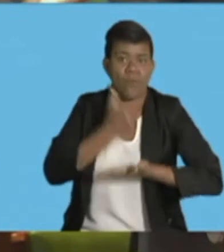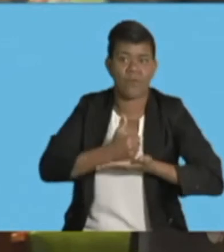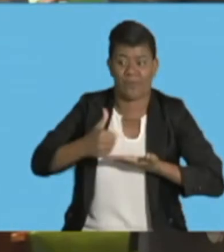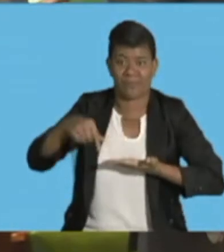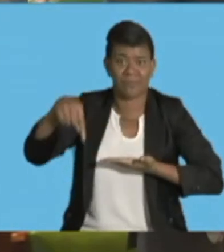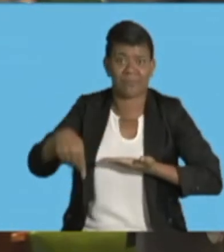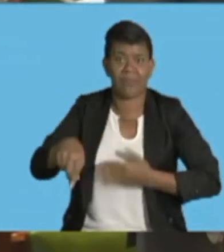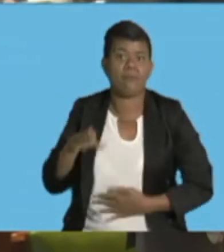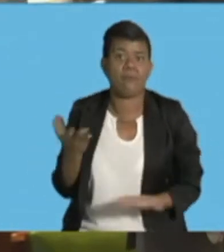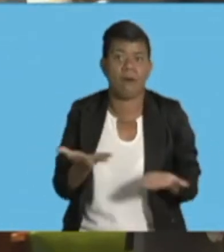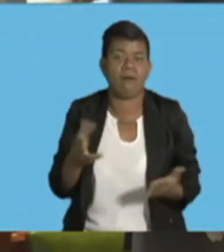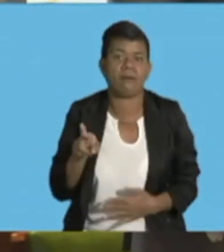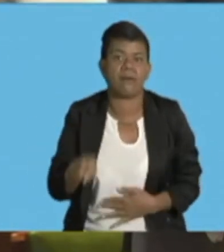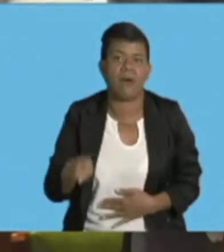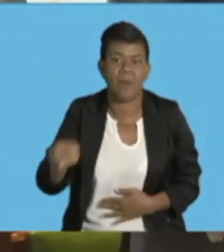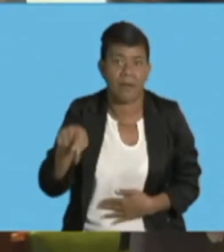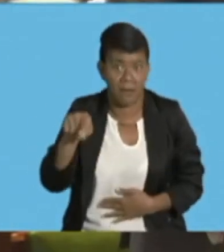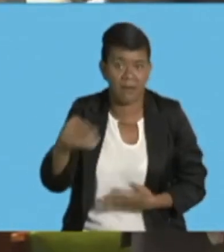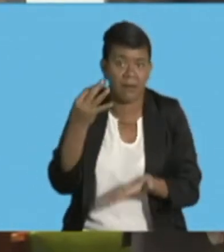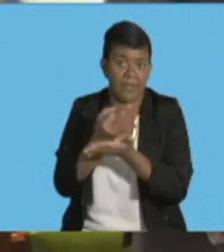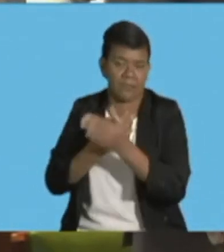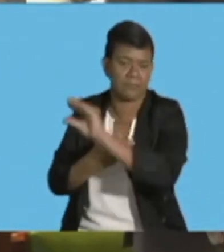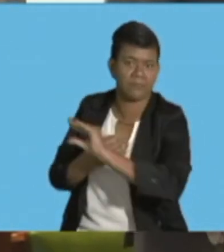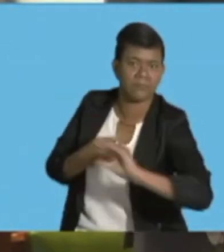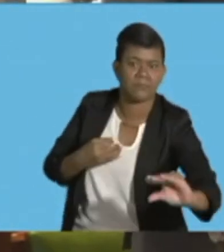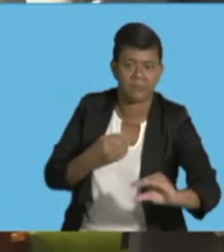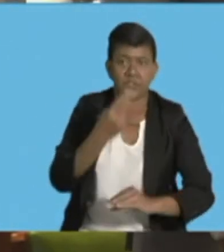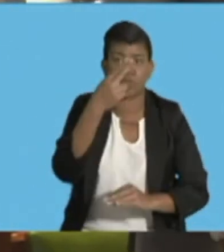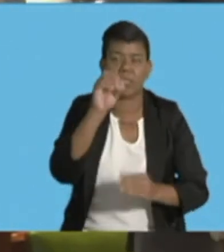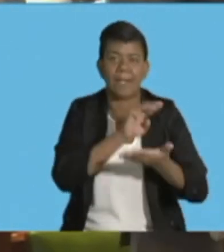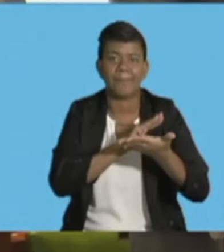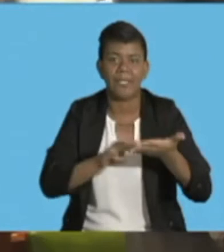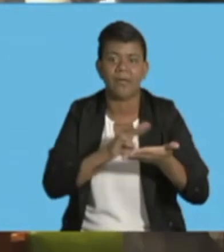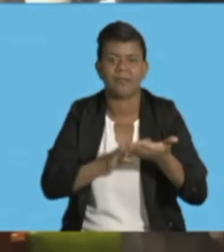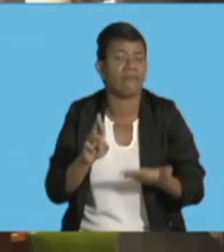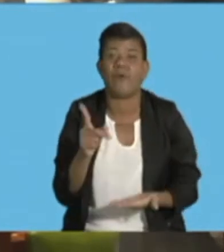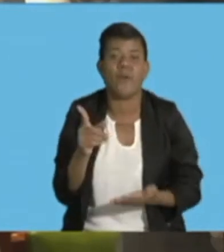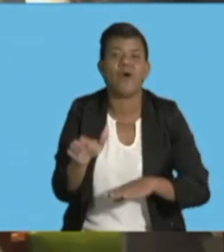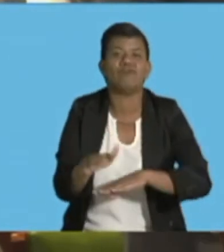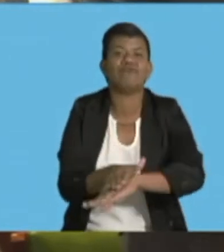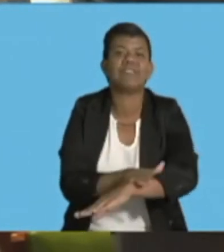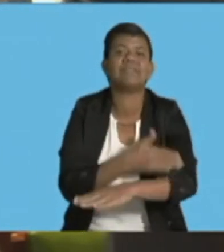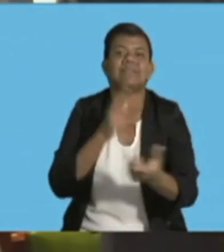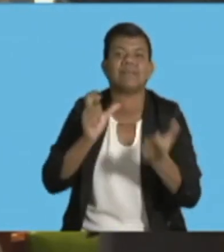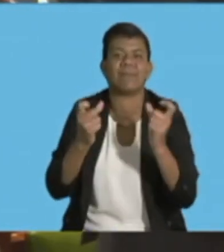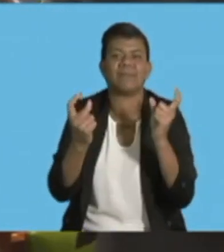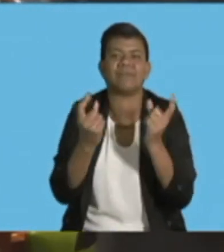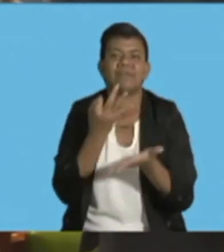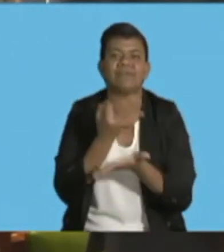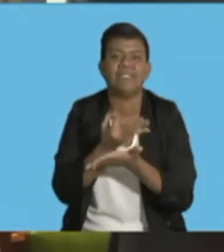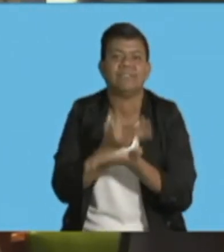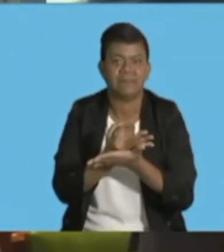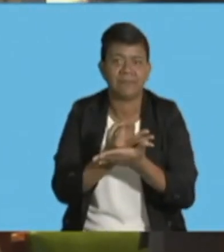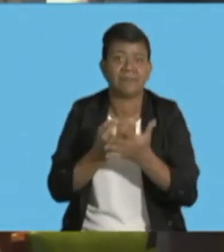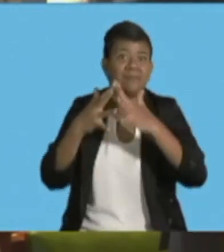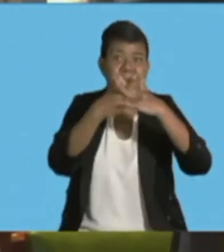project, which will utilize a grant of US $30 million from the Green Climate Fund to leverage over US $200 million of